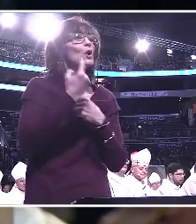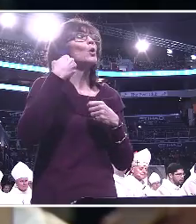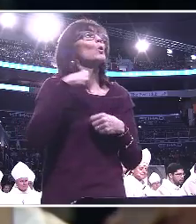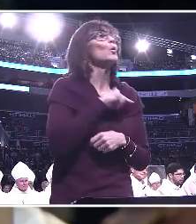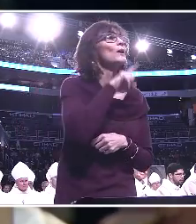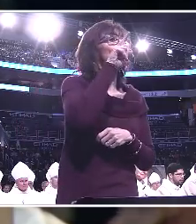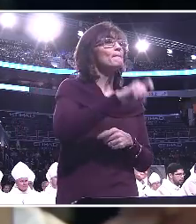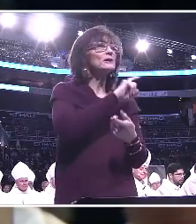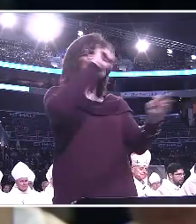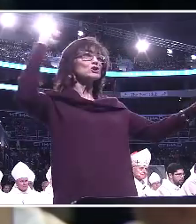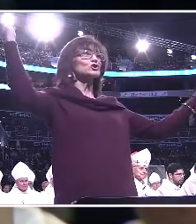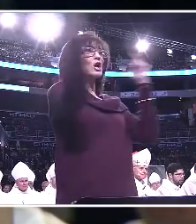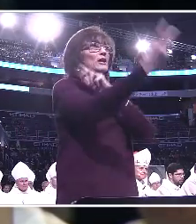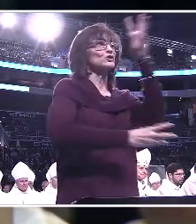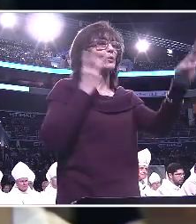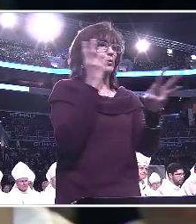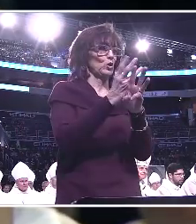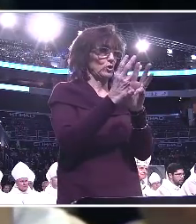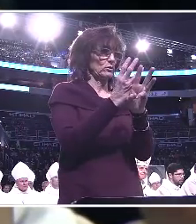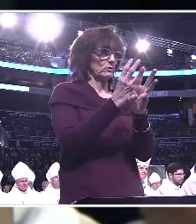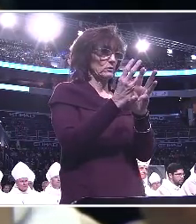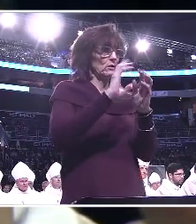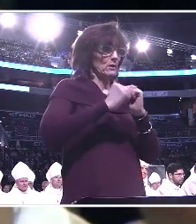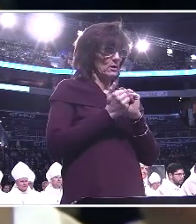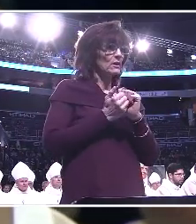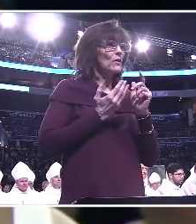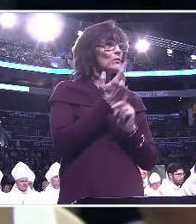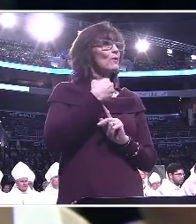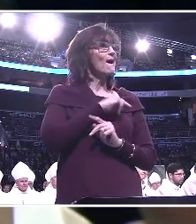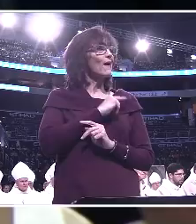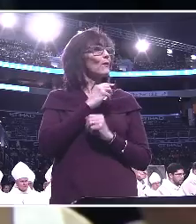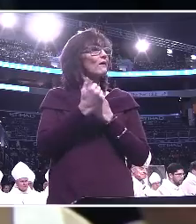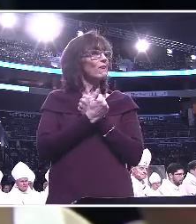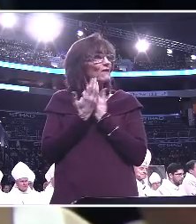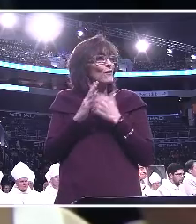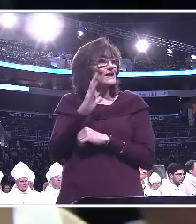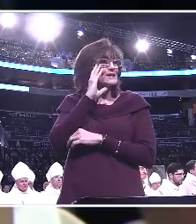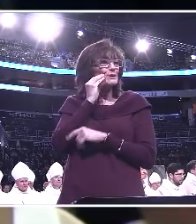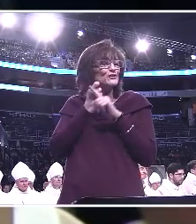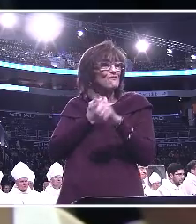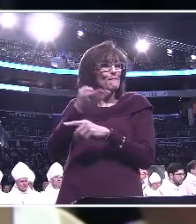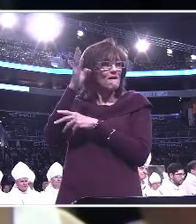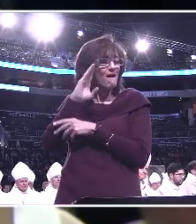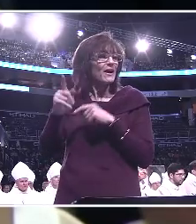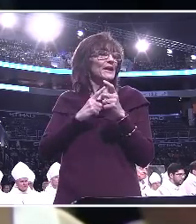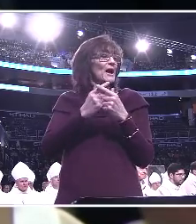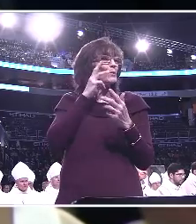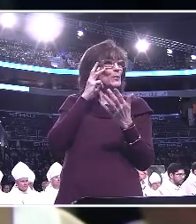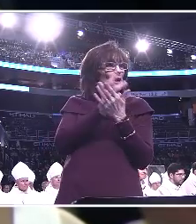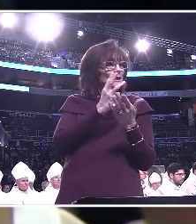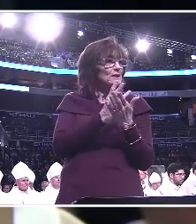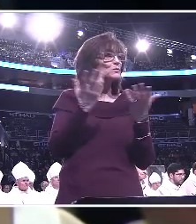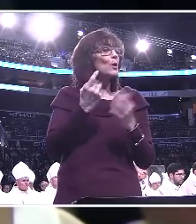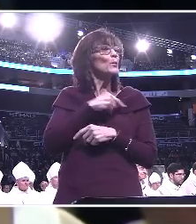world. We must transform the world through the love that we have experienced, the love that we have witnessed, the love that we profess as Christians, and